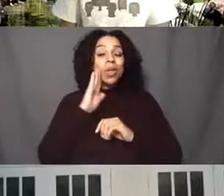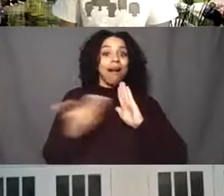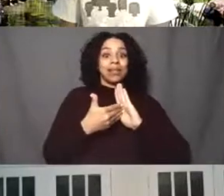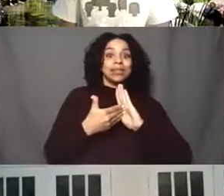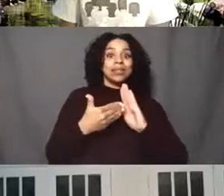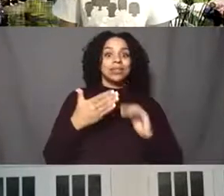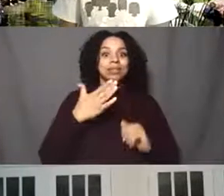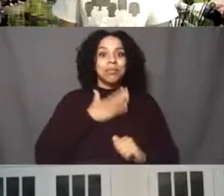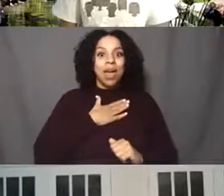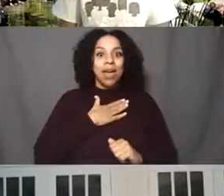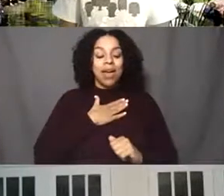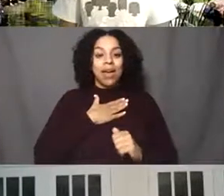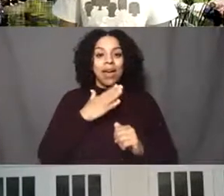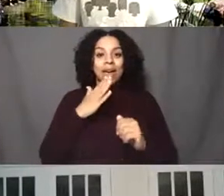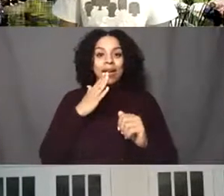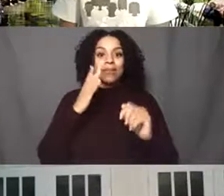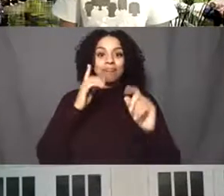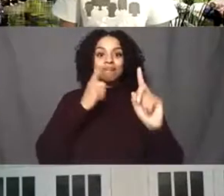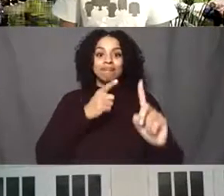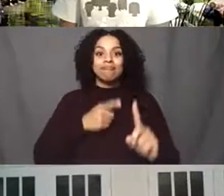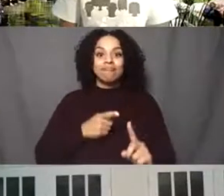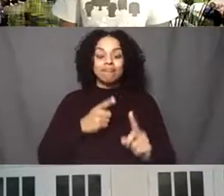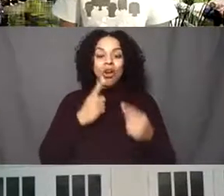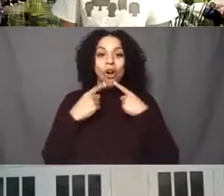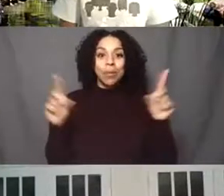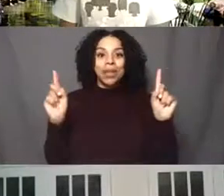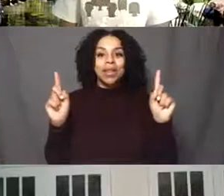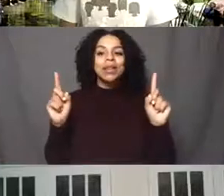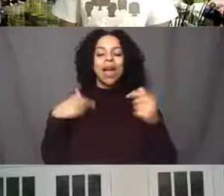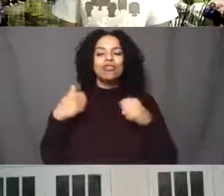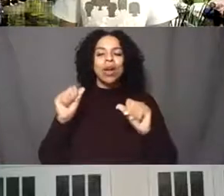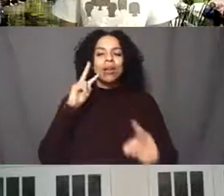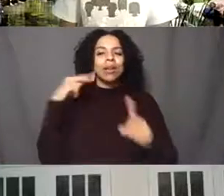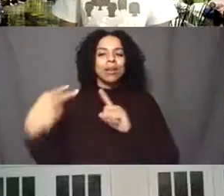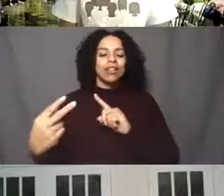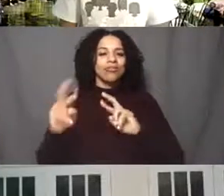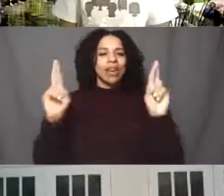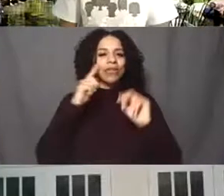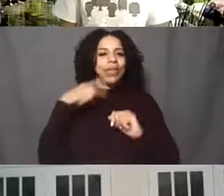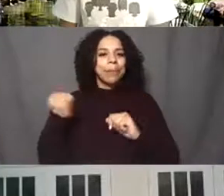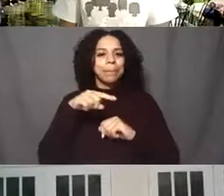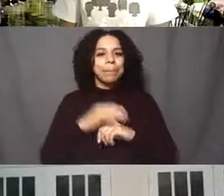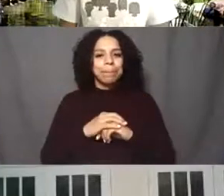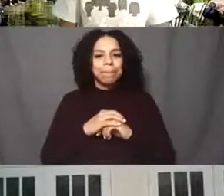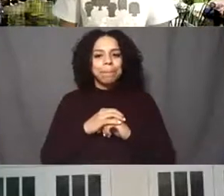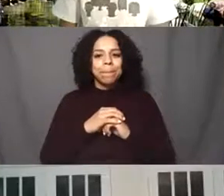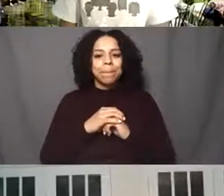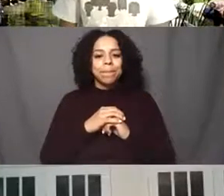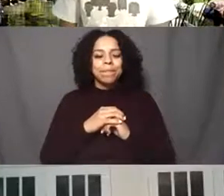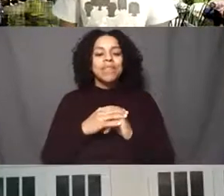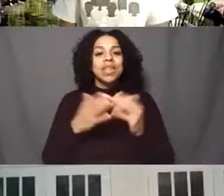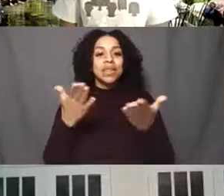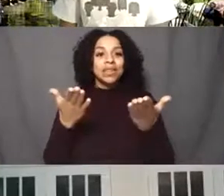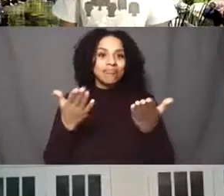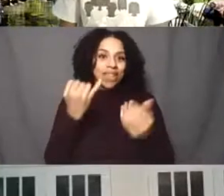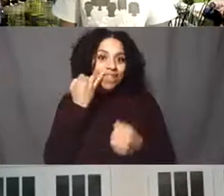people who've actually read my essay, which you also know if you teach writing, that a lot of people don't